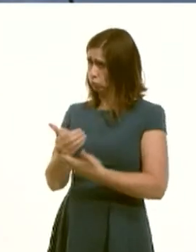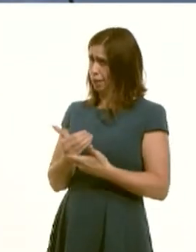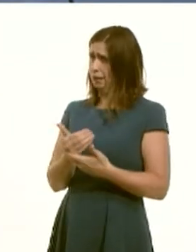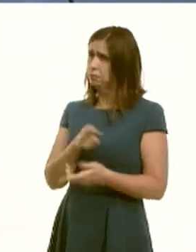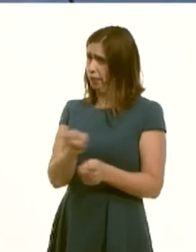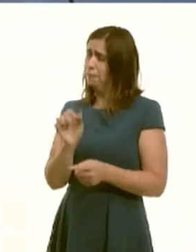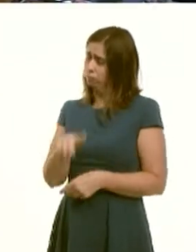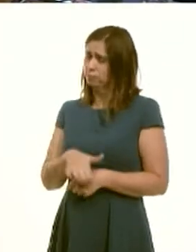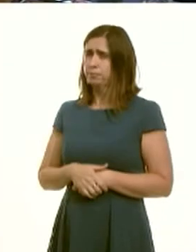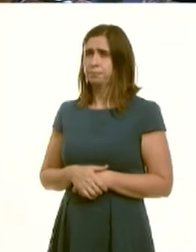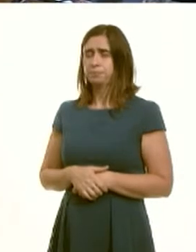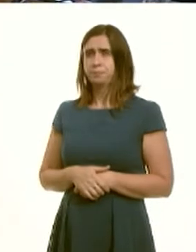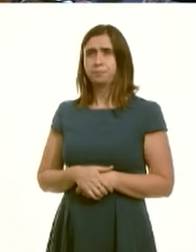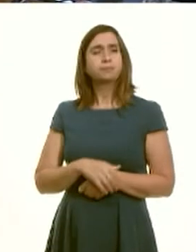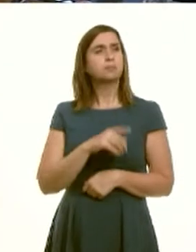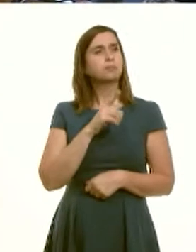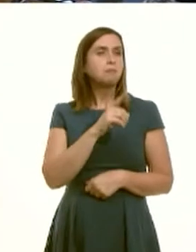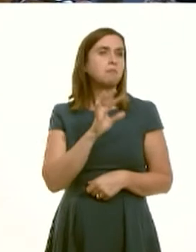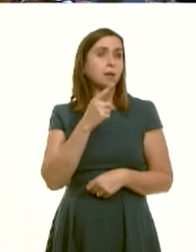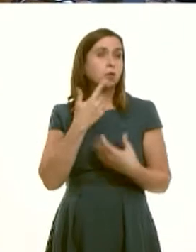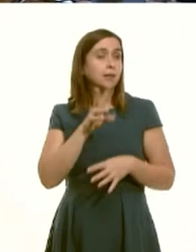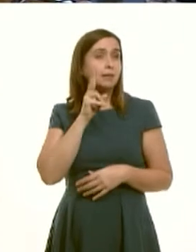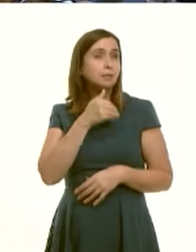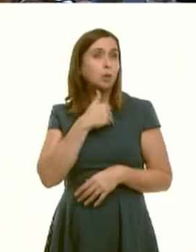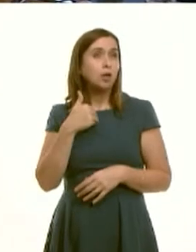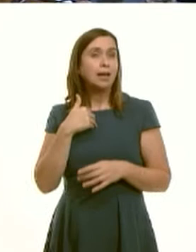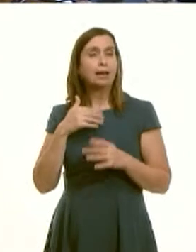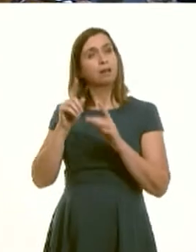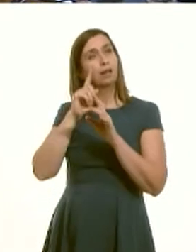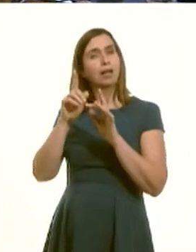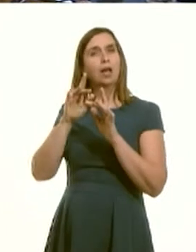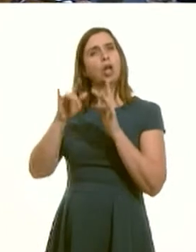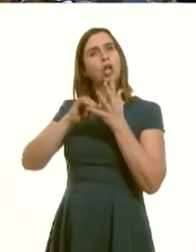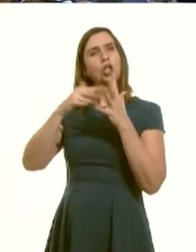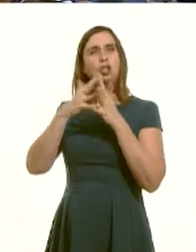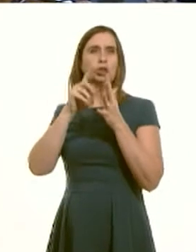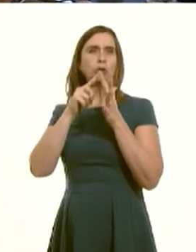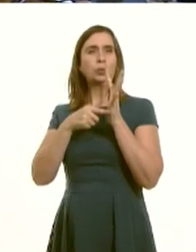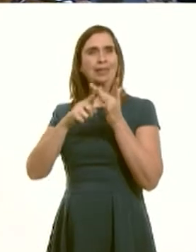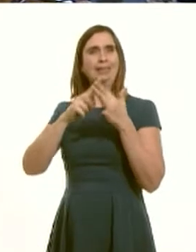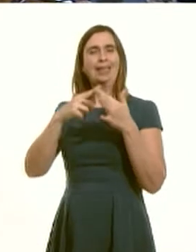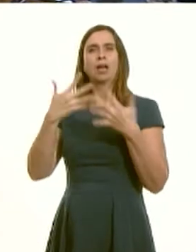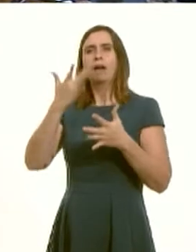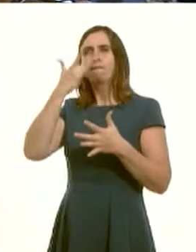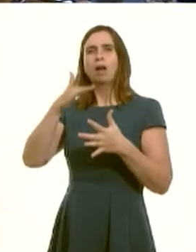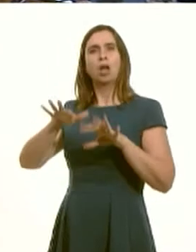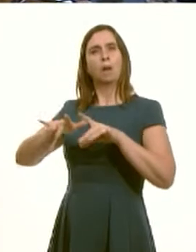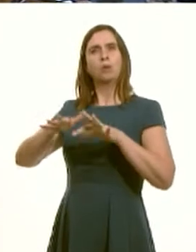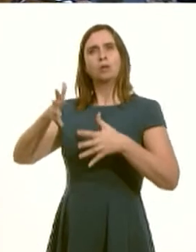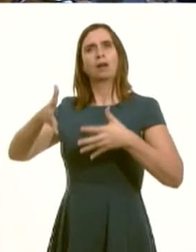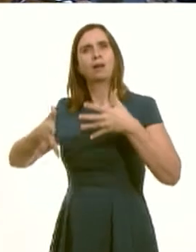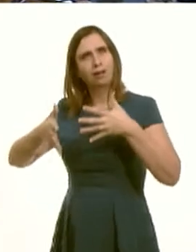Jenkins. First Minister, you may have seen this morning that an online avatar called Sweetie, created by the Dutch charity Ter de